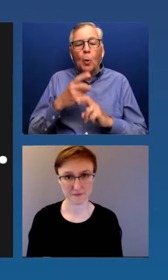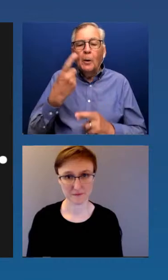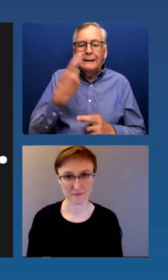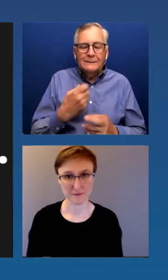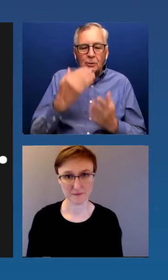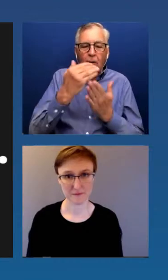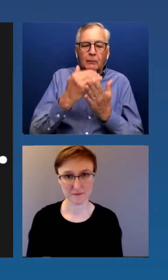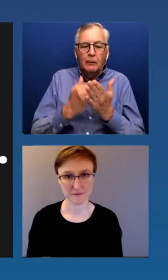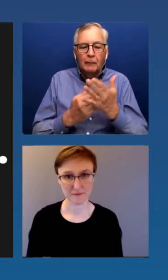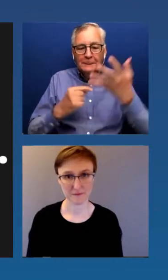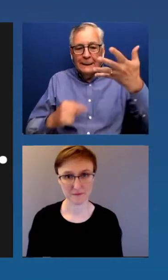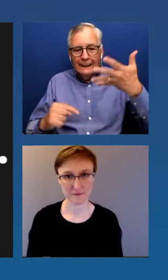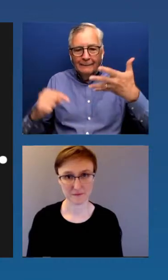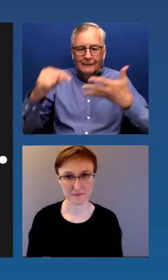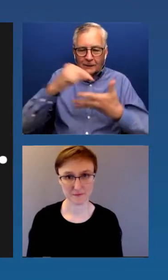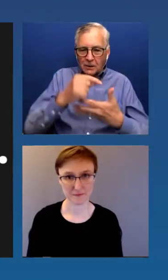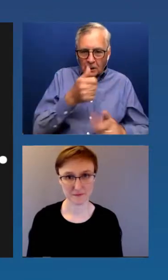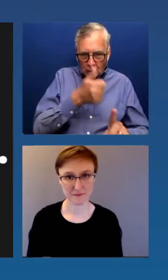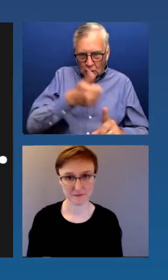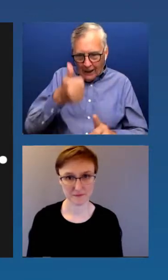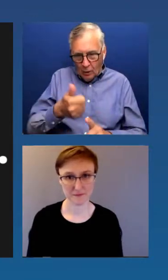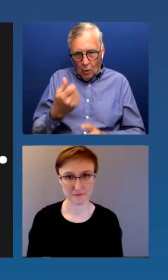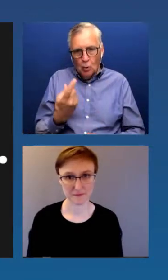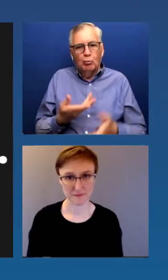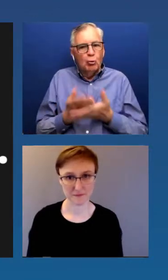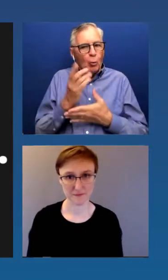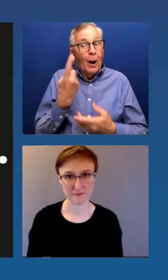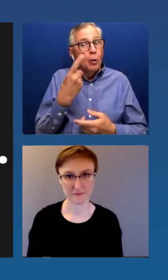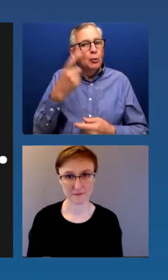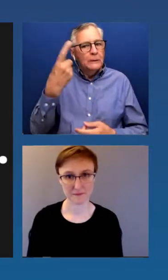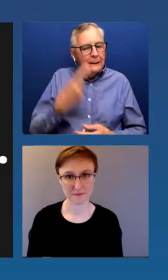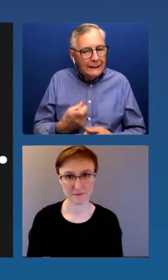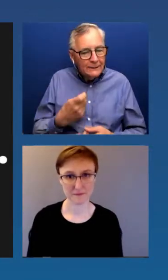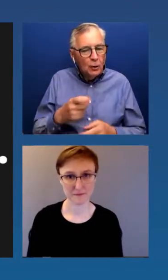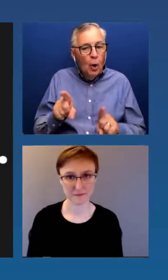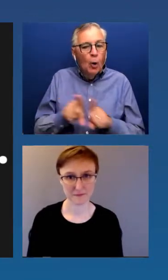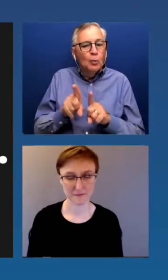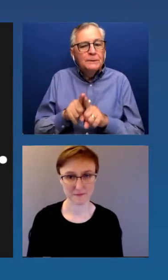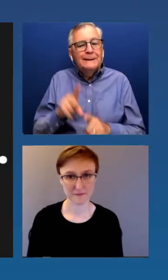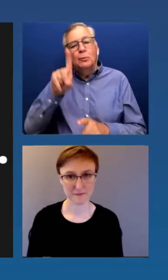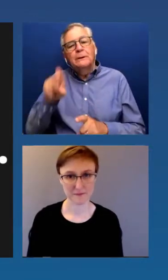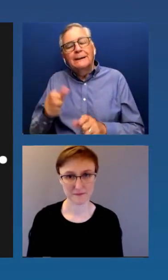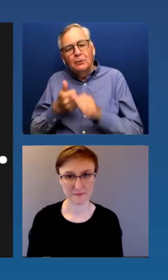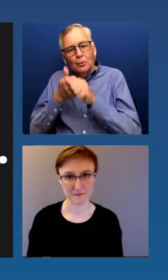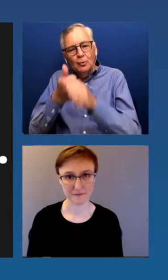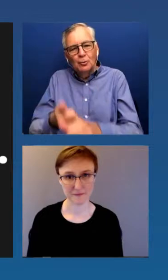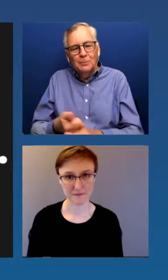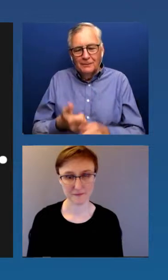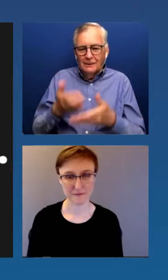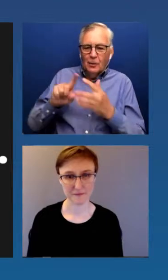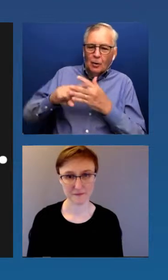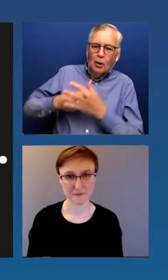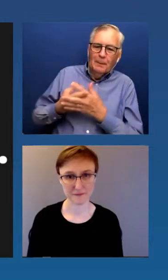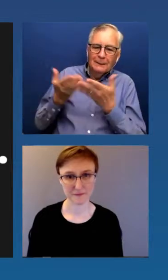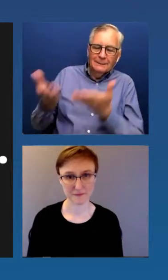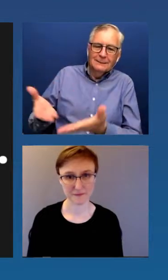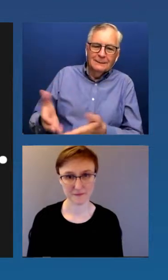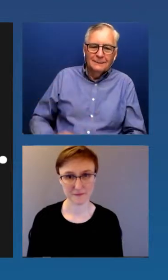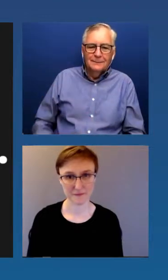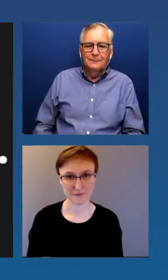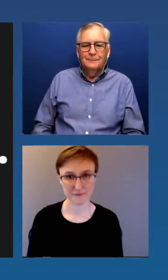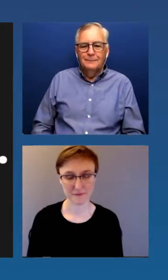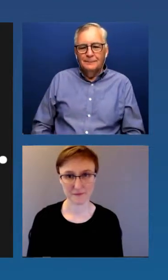inverse. Chacun pourra poser une question ainsi qu'une question de suivi. We'll now start with, nous passons maintenant